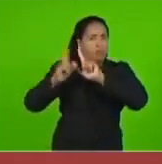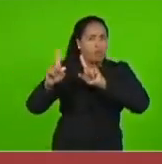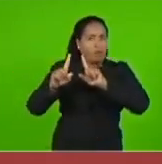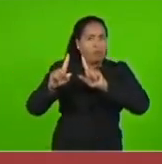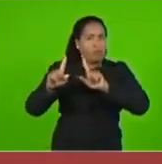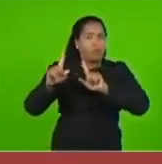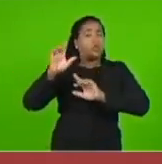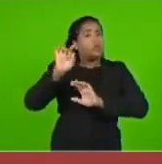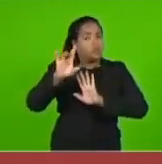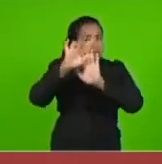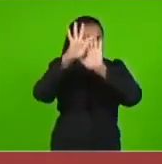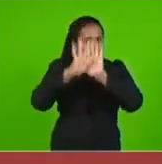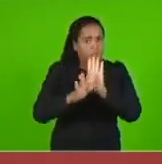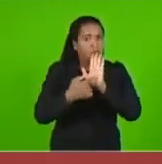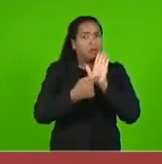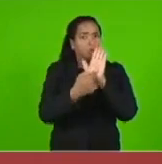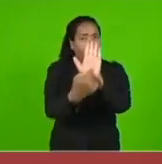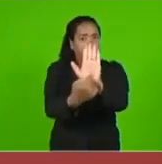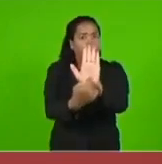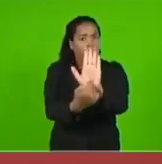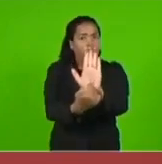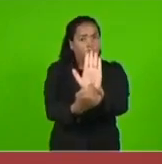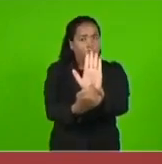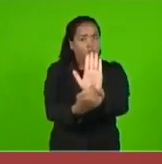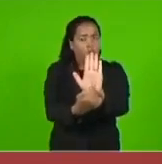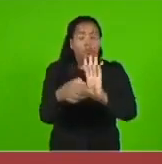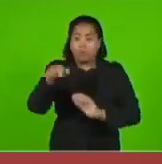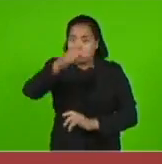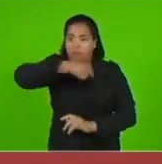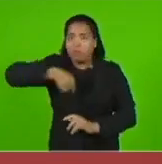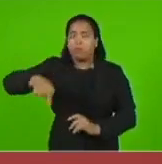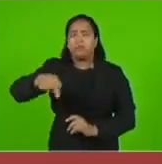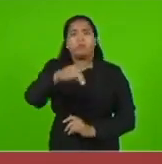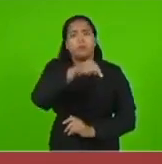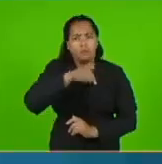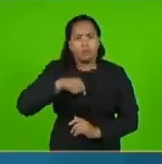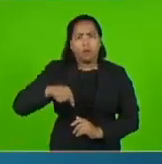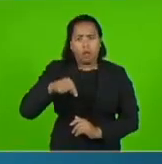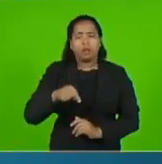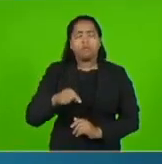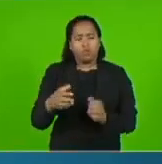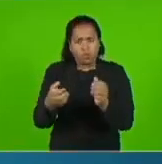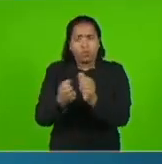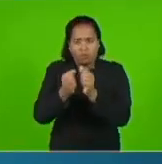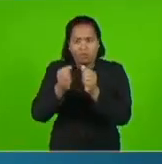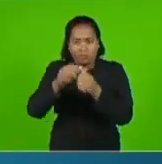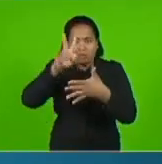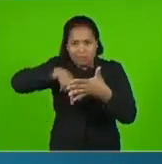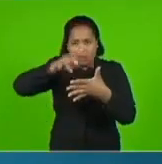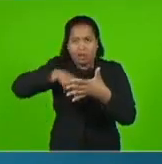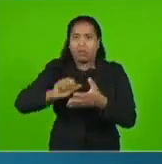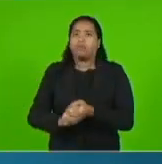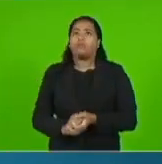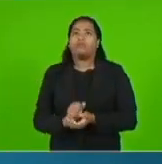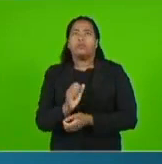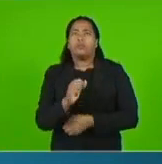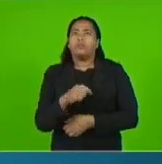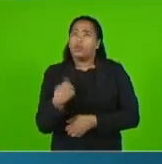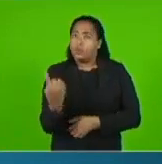speak clearly, but let's go back to the text here. We are the ones, you can read with me, the